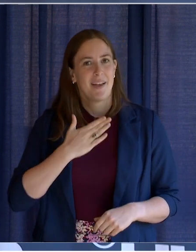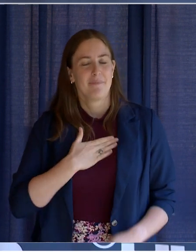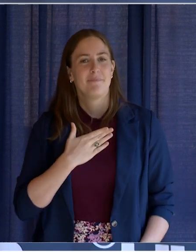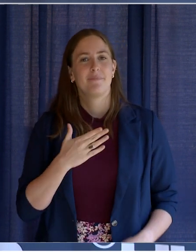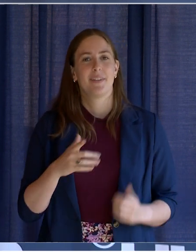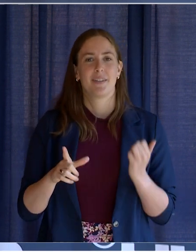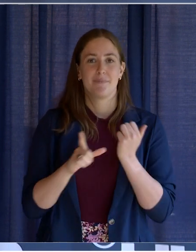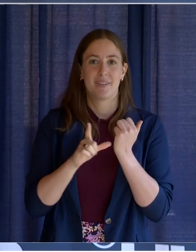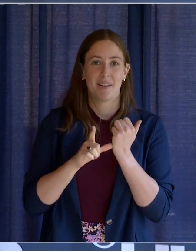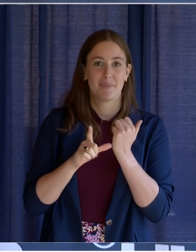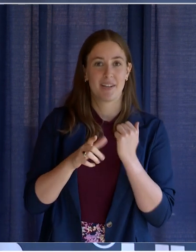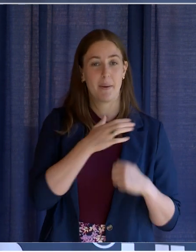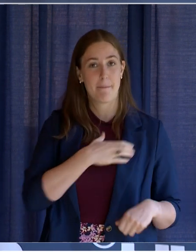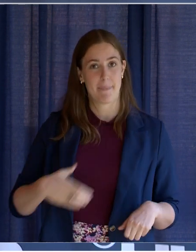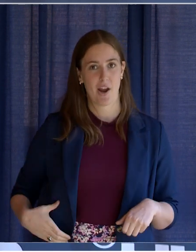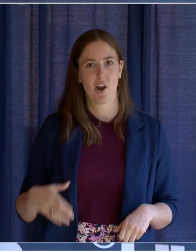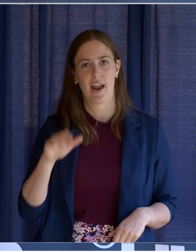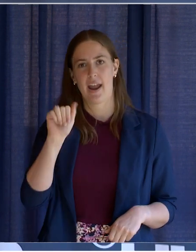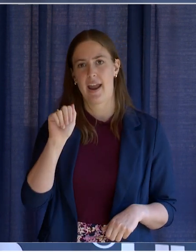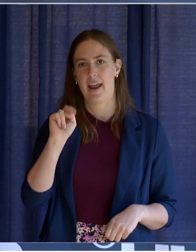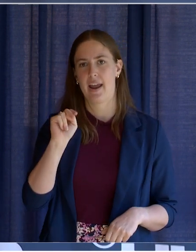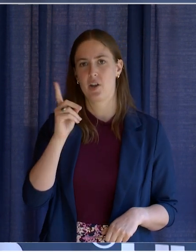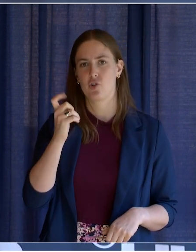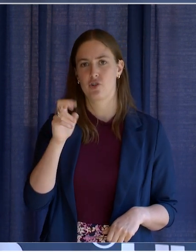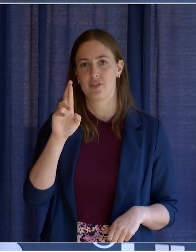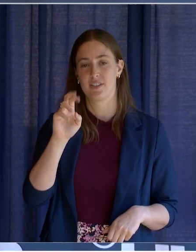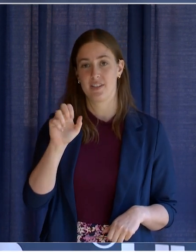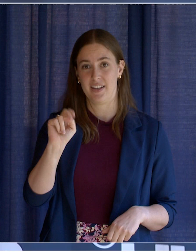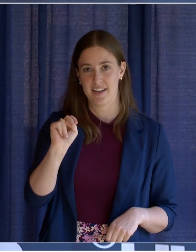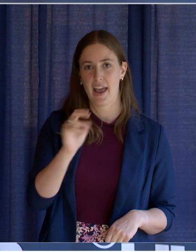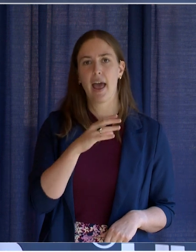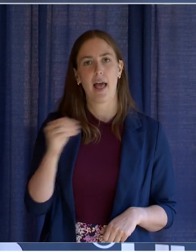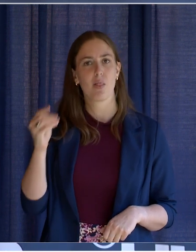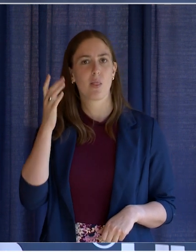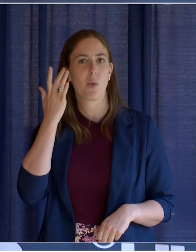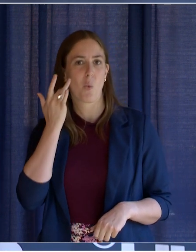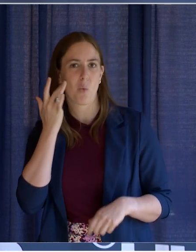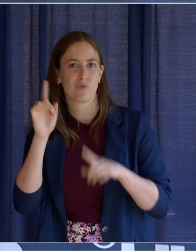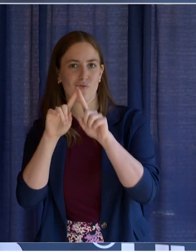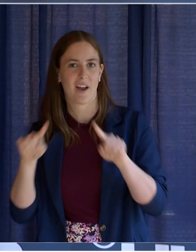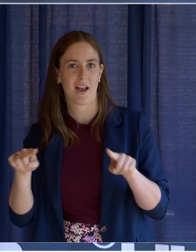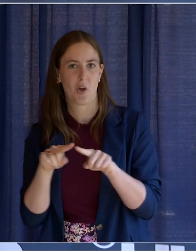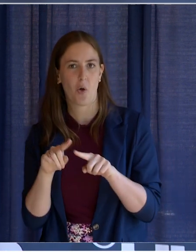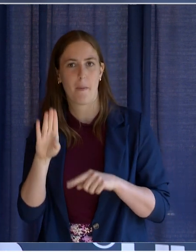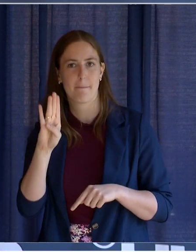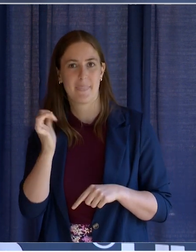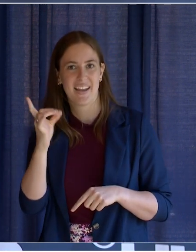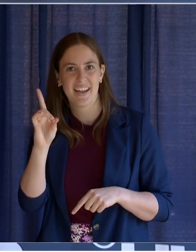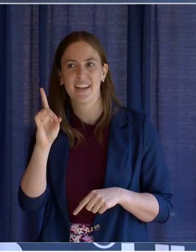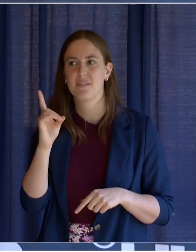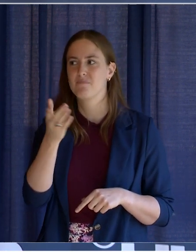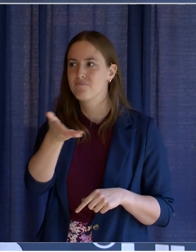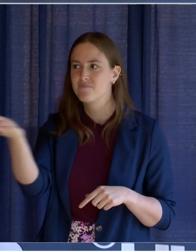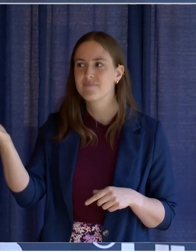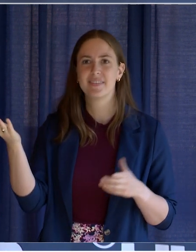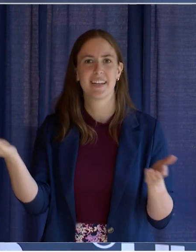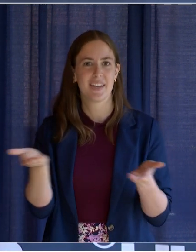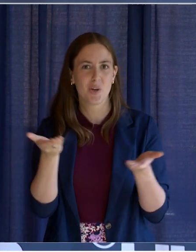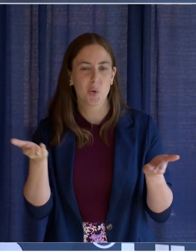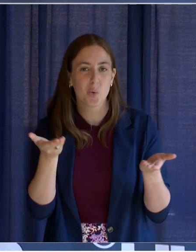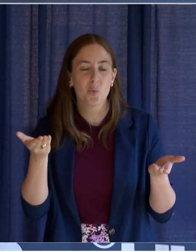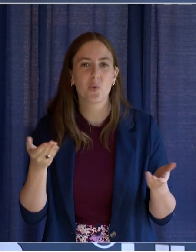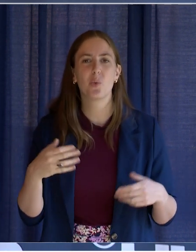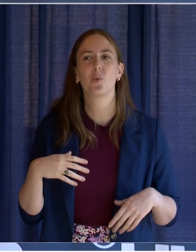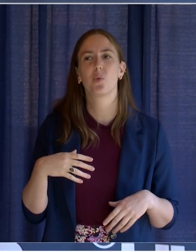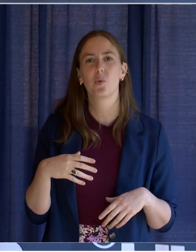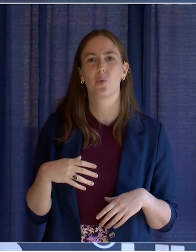Leona Agrigides of the Golden Triangle Bid, have joined us. And they are all putting their heads together